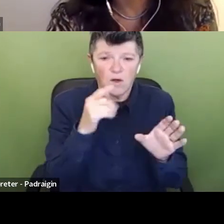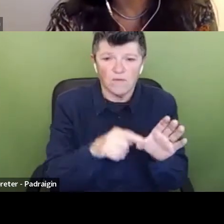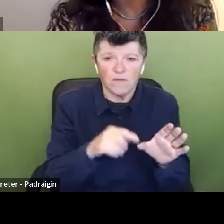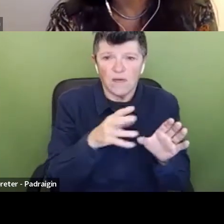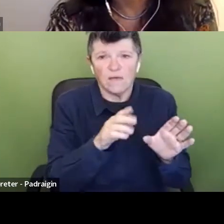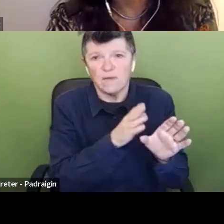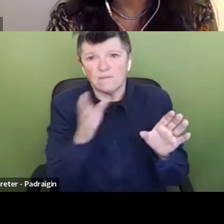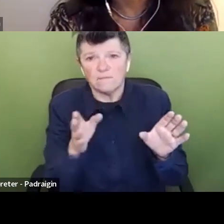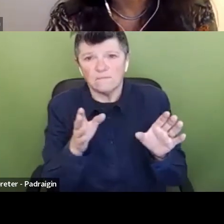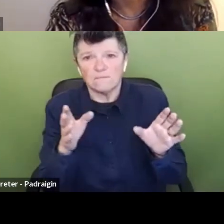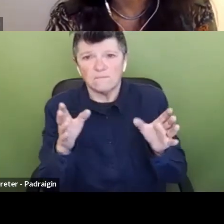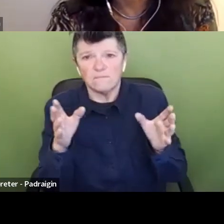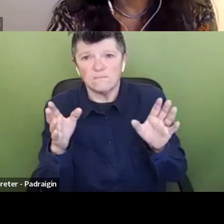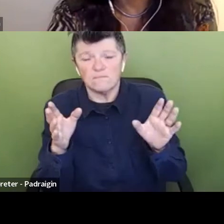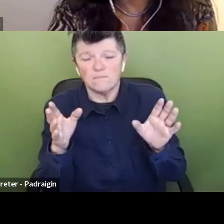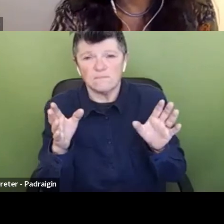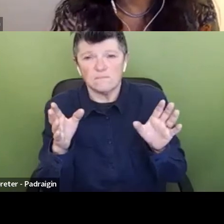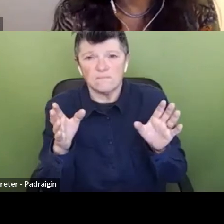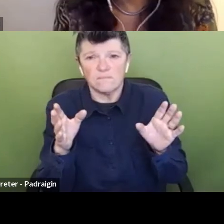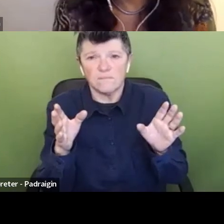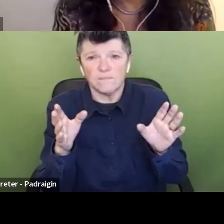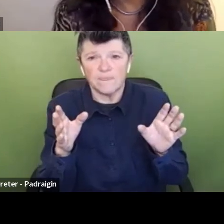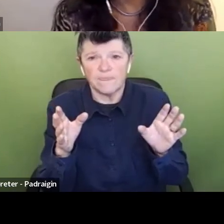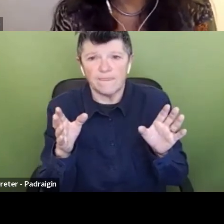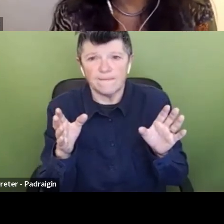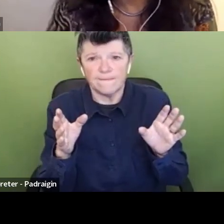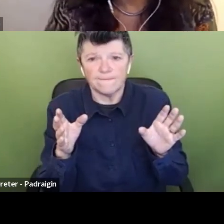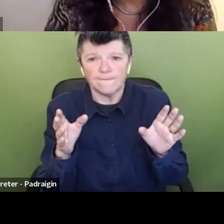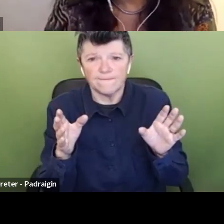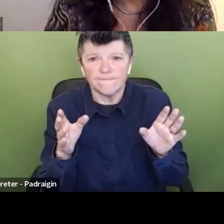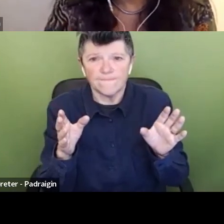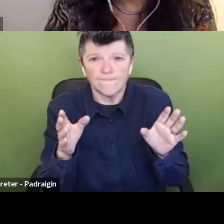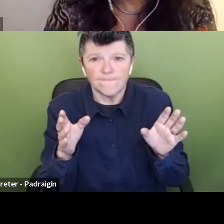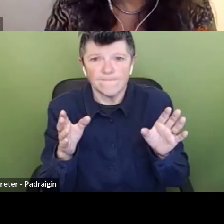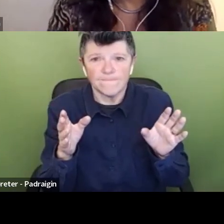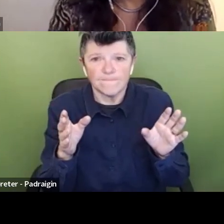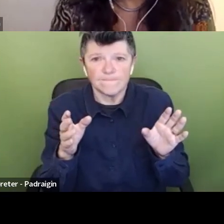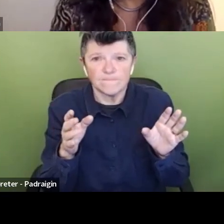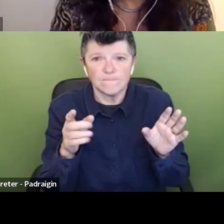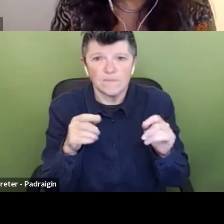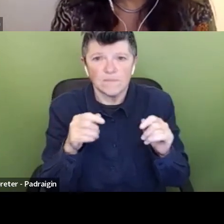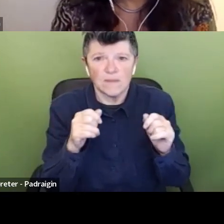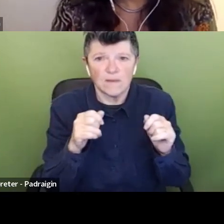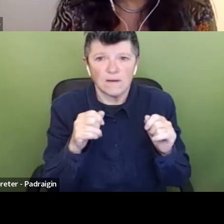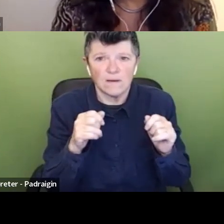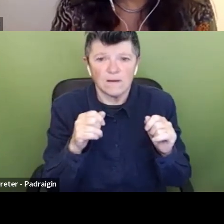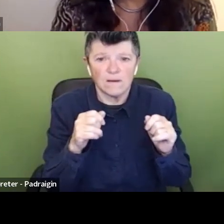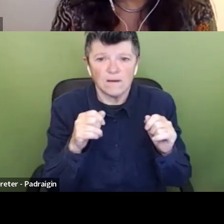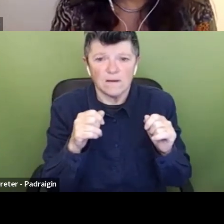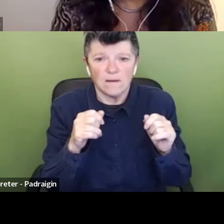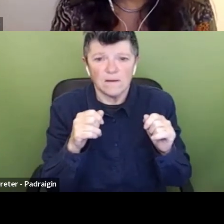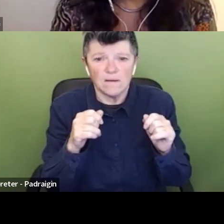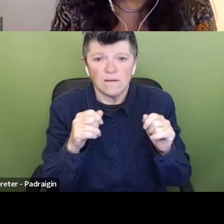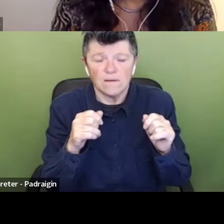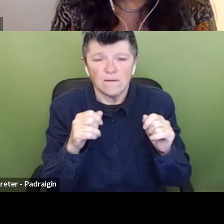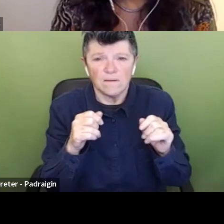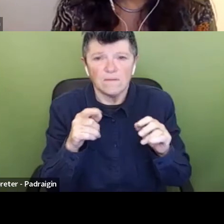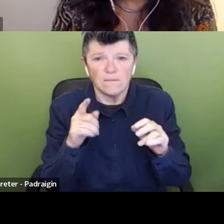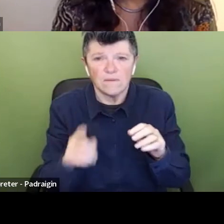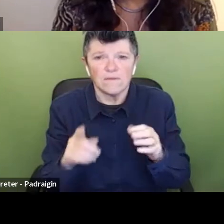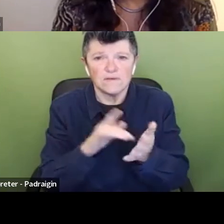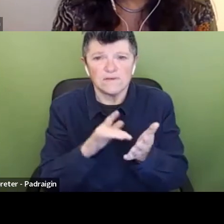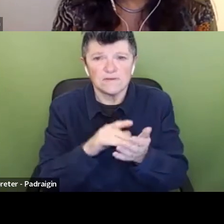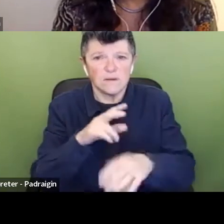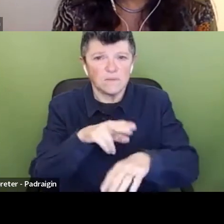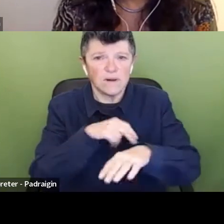of particularly polices the boundaries of the particular borough, so to speak. And that is very, very different in